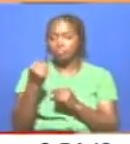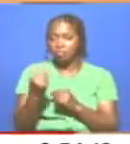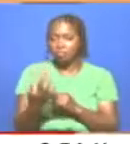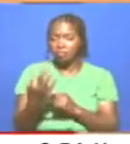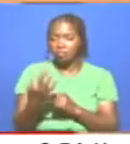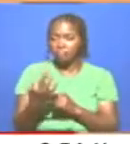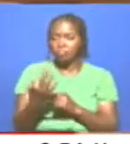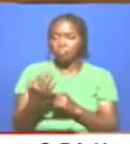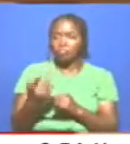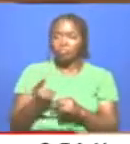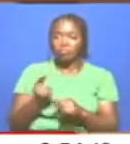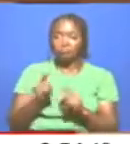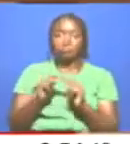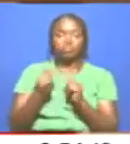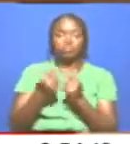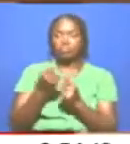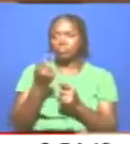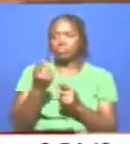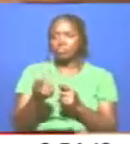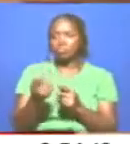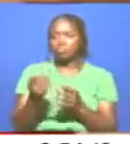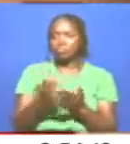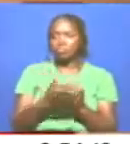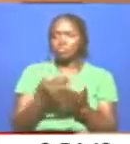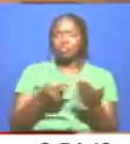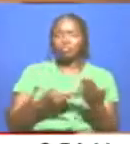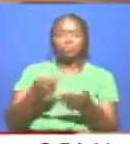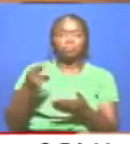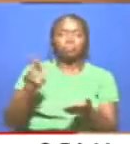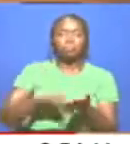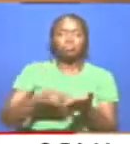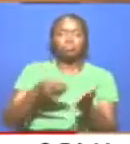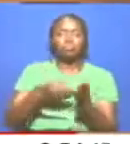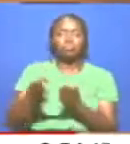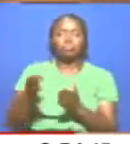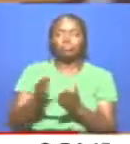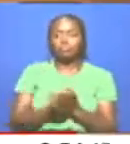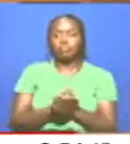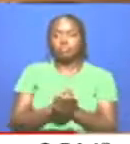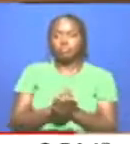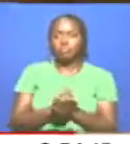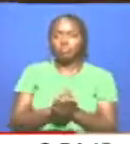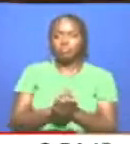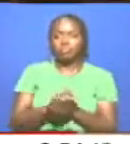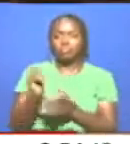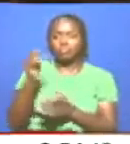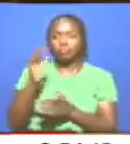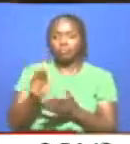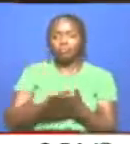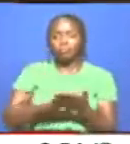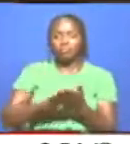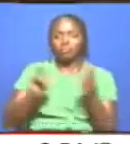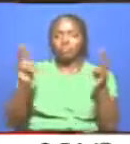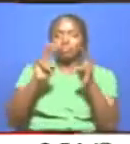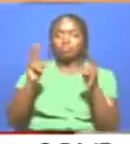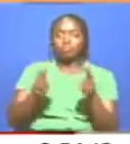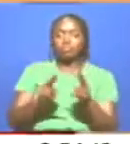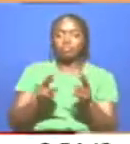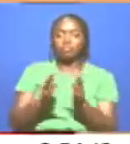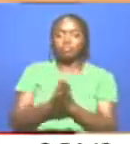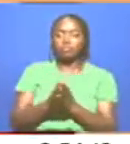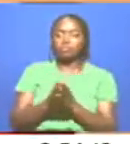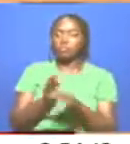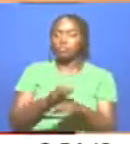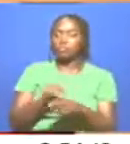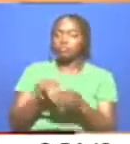took part in the event, with some citing high registration fees. Peter Obalo, a Kenyan-based international umpire, has called for